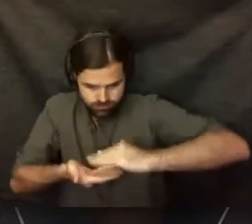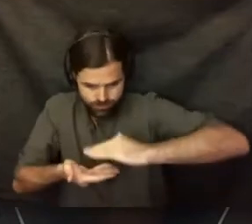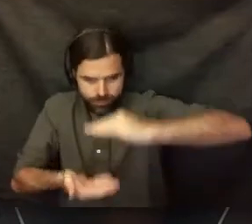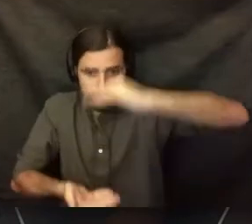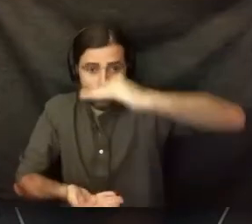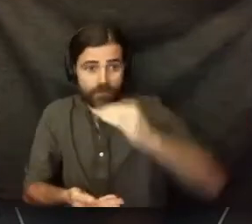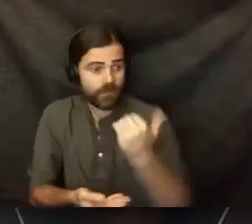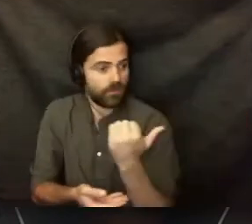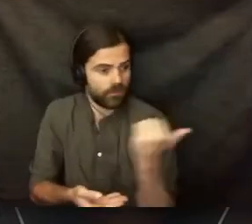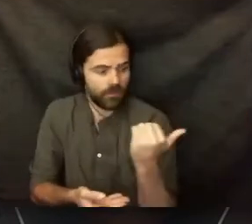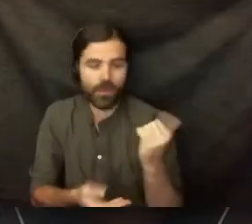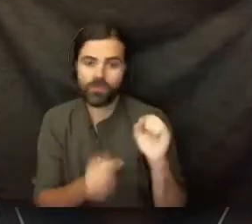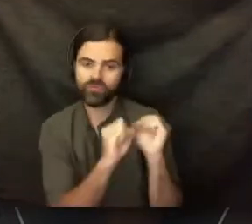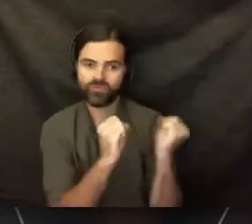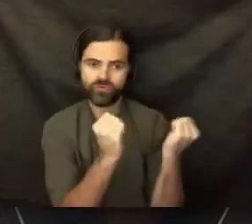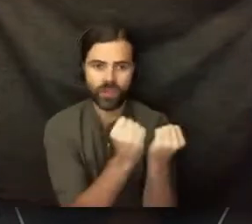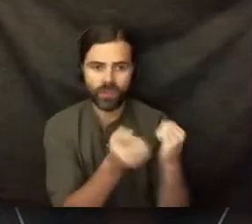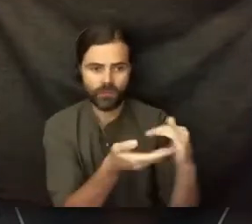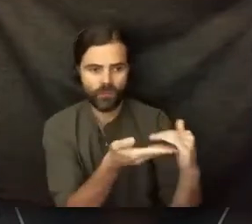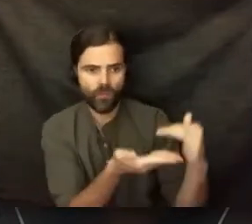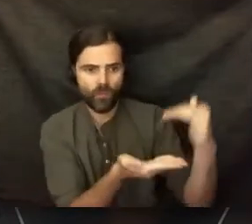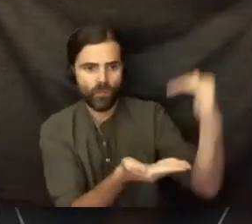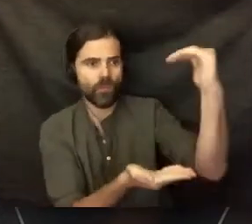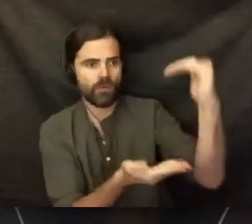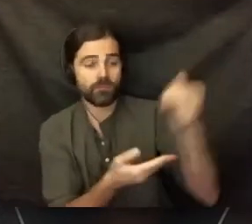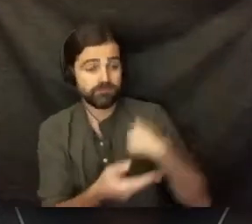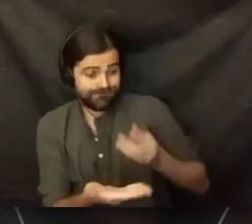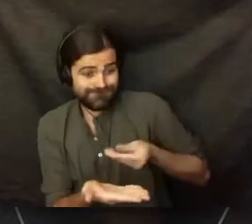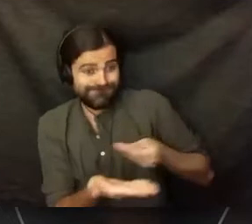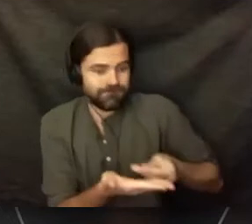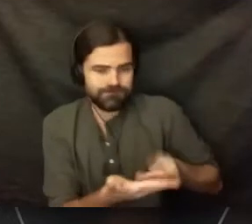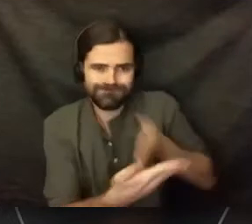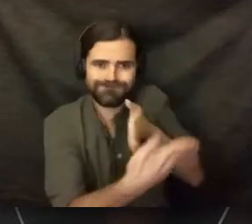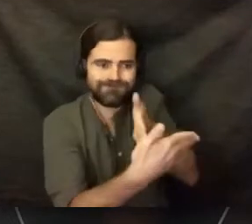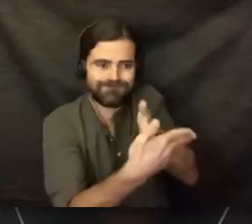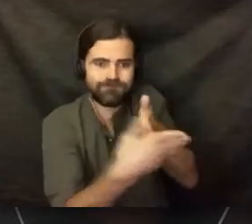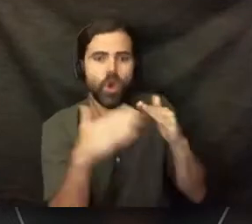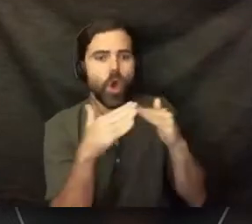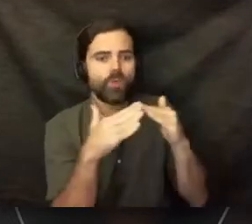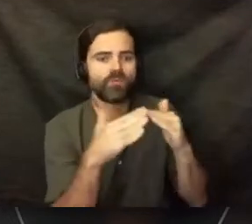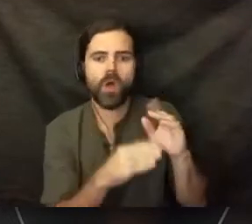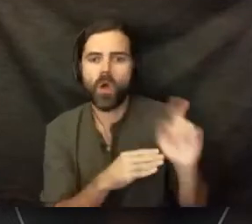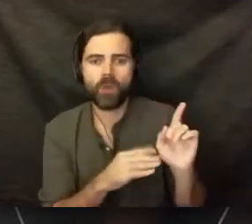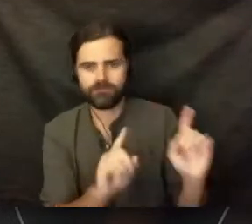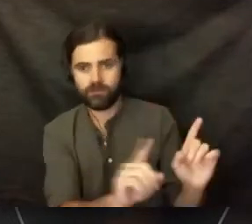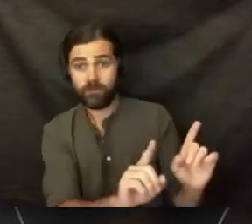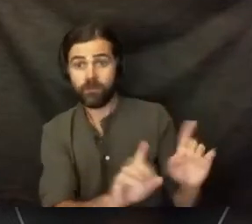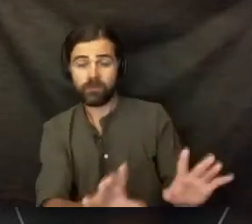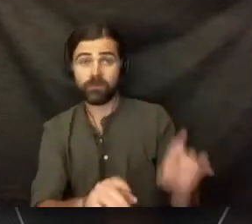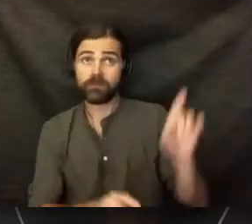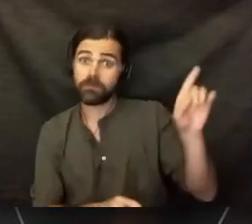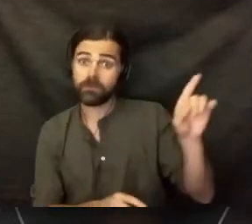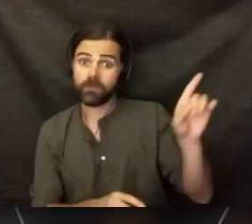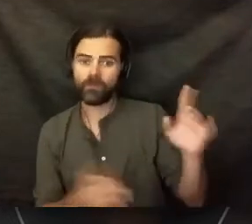is linked to this crisis of affordability. It is not a question of just homes. So when you have a systems issue like this, how do we